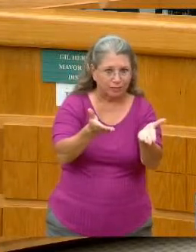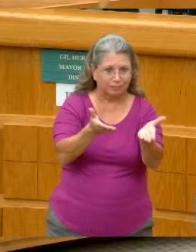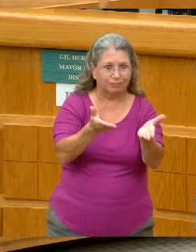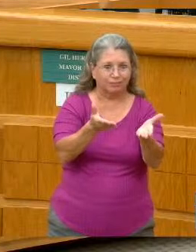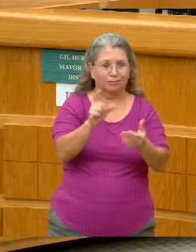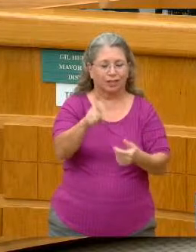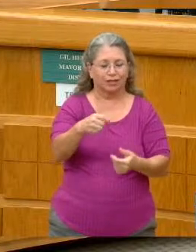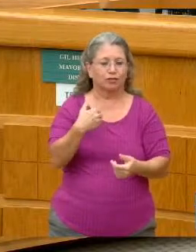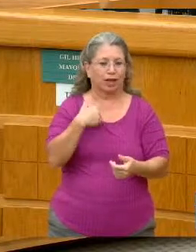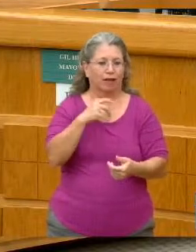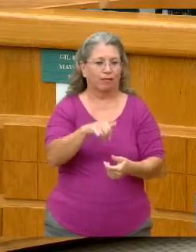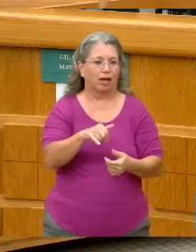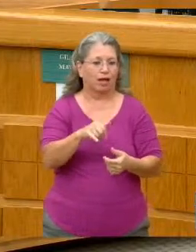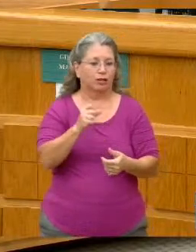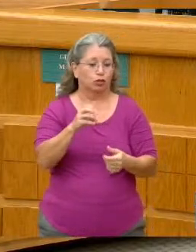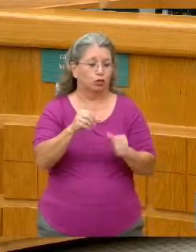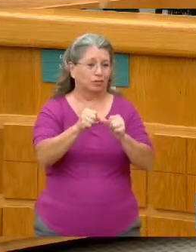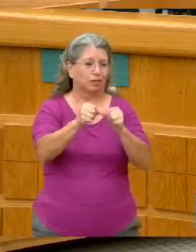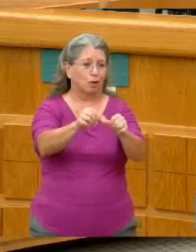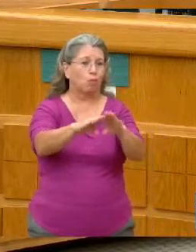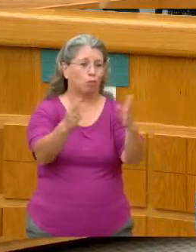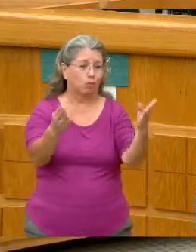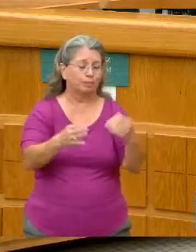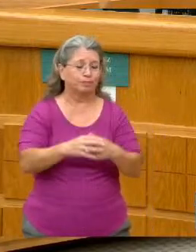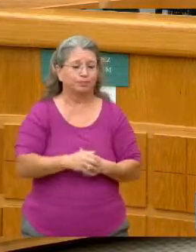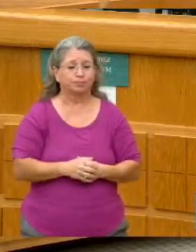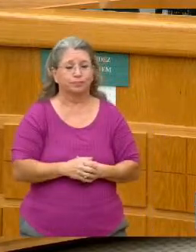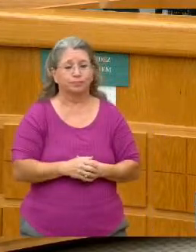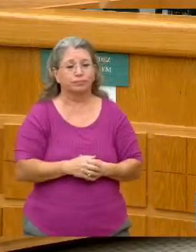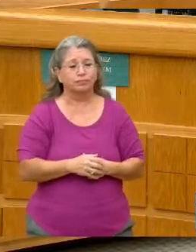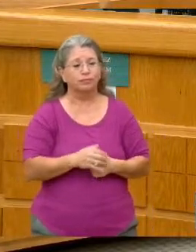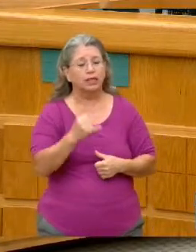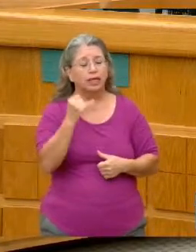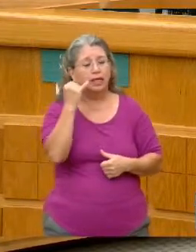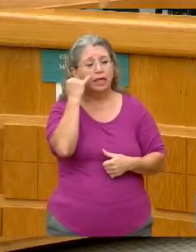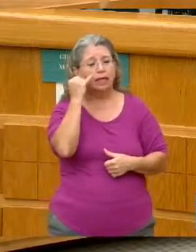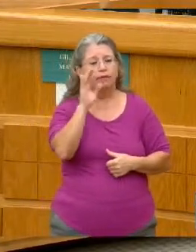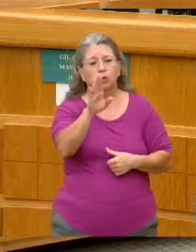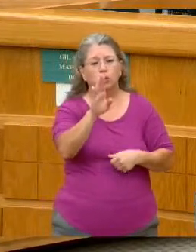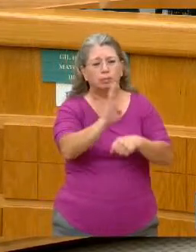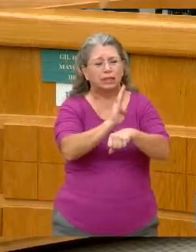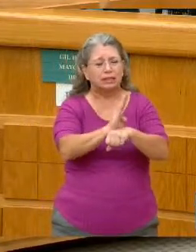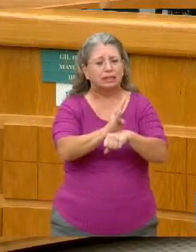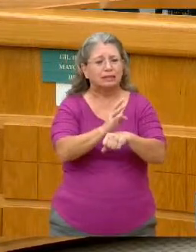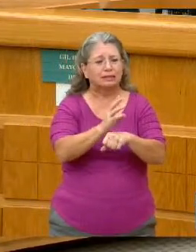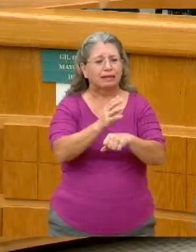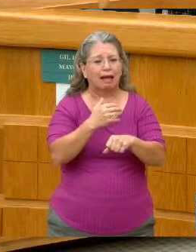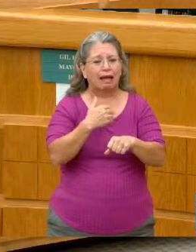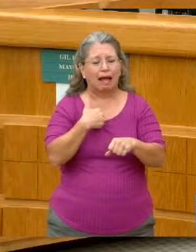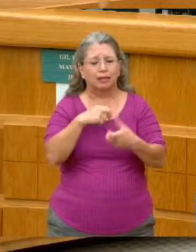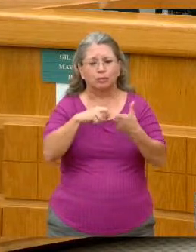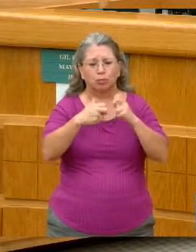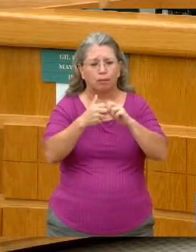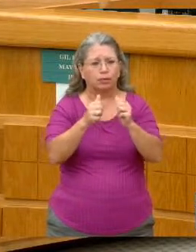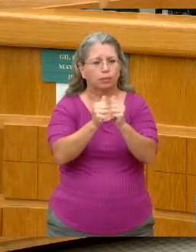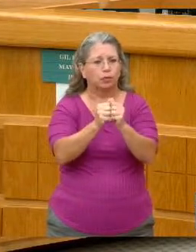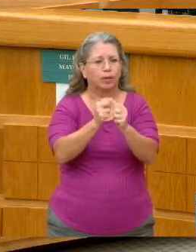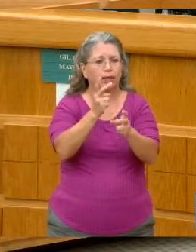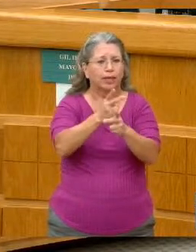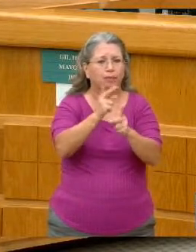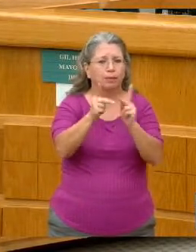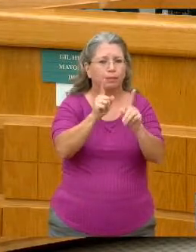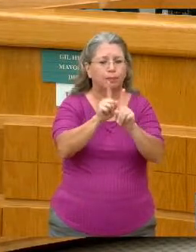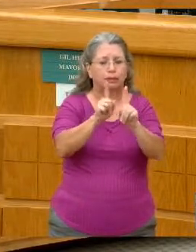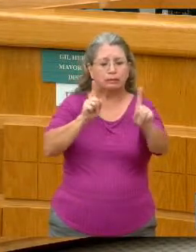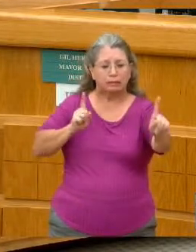promote longevity. Next, you want to close the loopholes in your social distancing policies. COVID-19 is out there. If there's